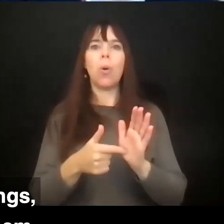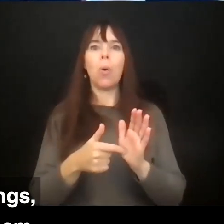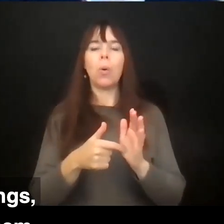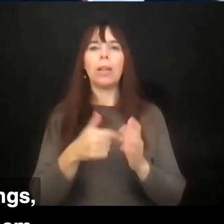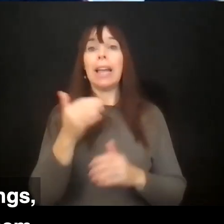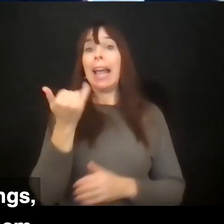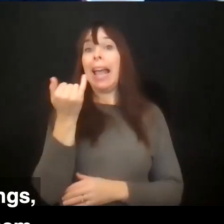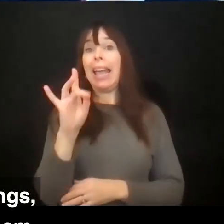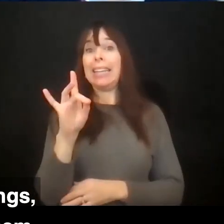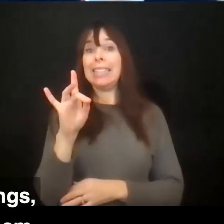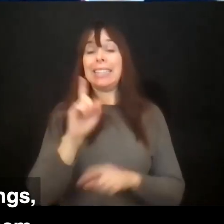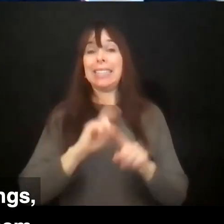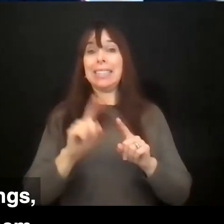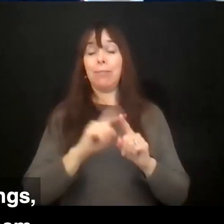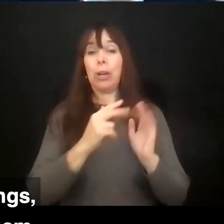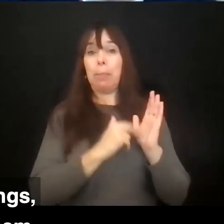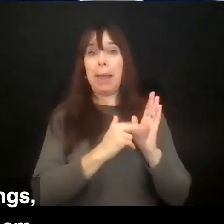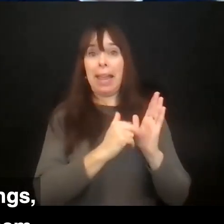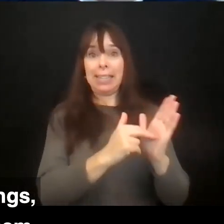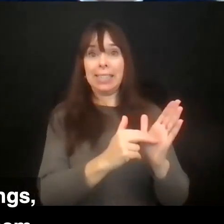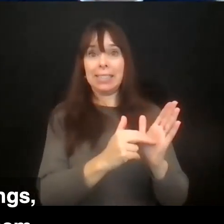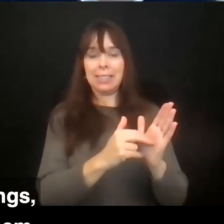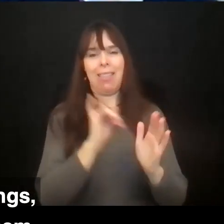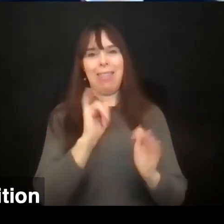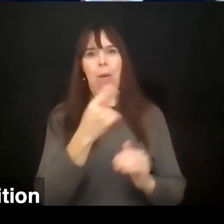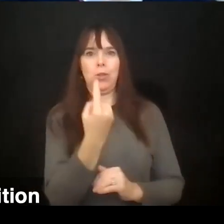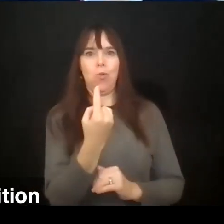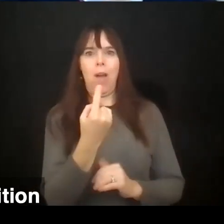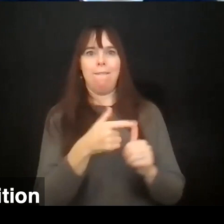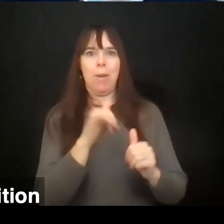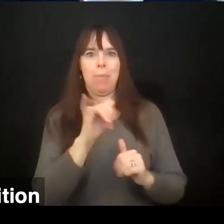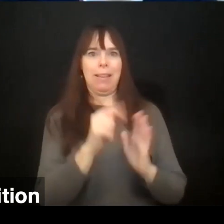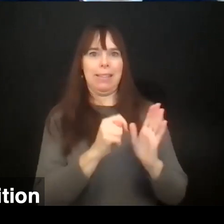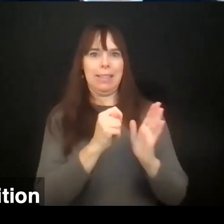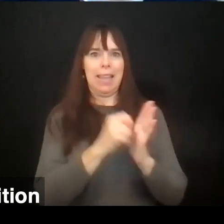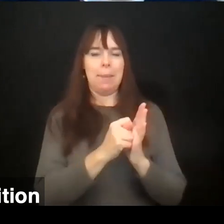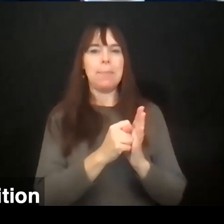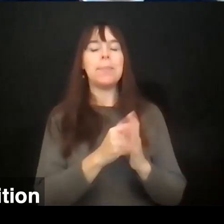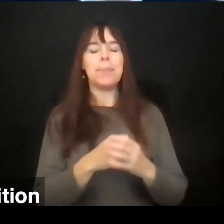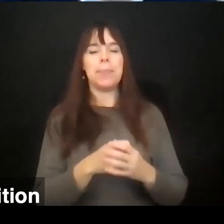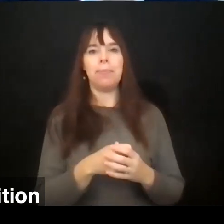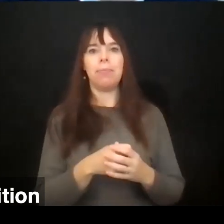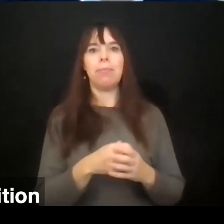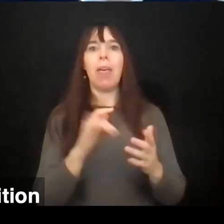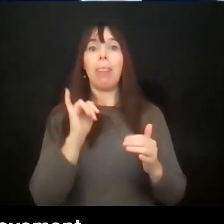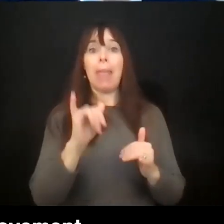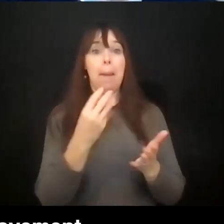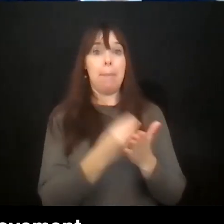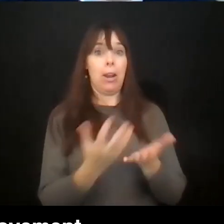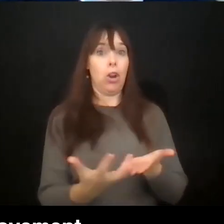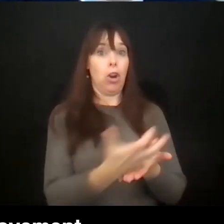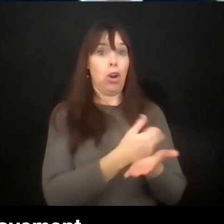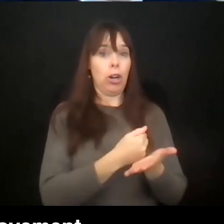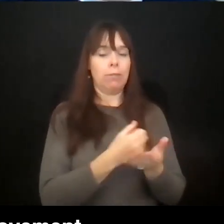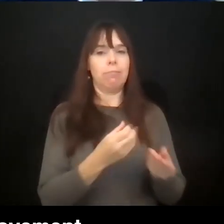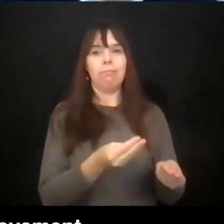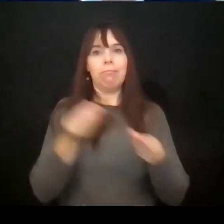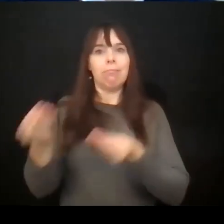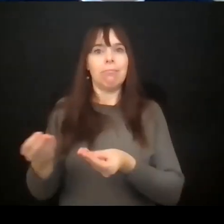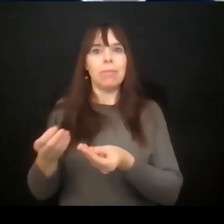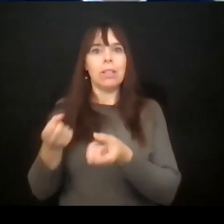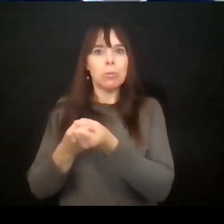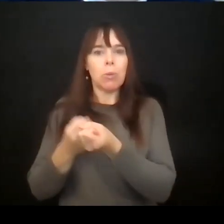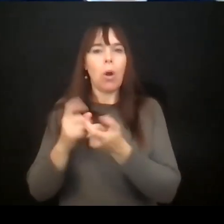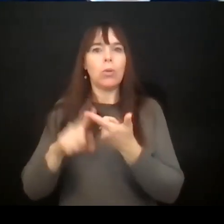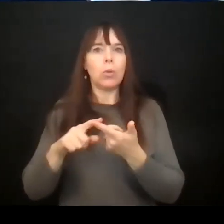paintings, and this was one of them, and that was an exhibition that supported the women's suffragette movement. New slide